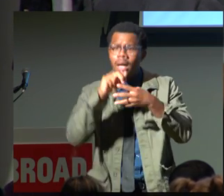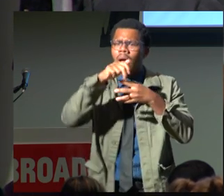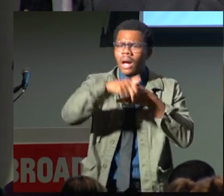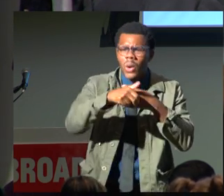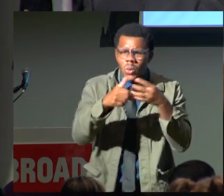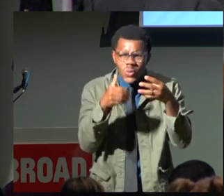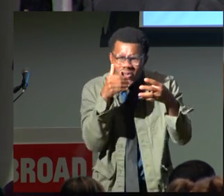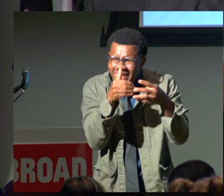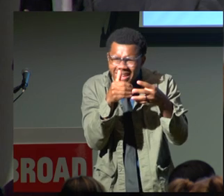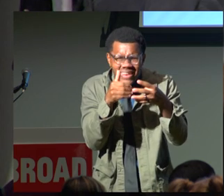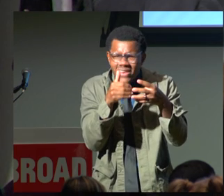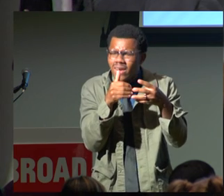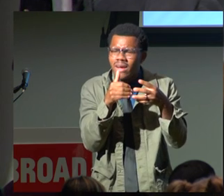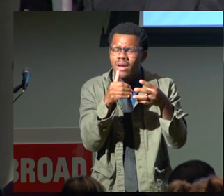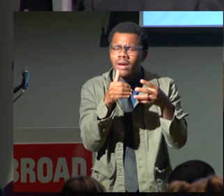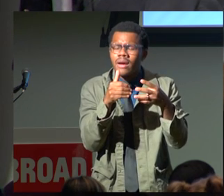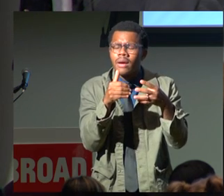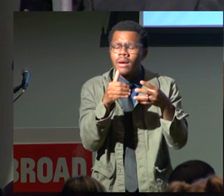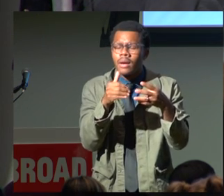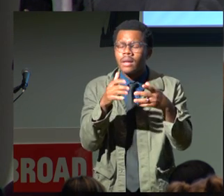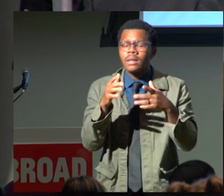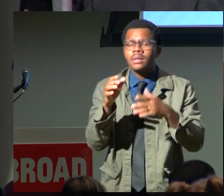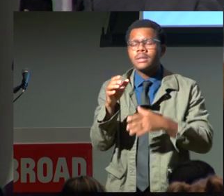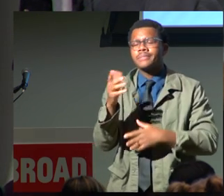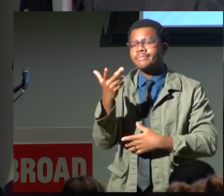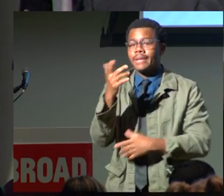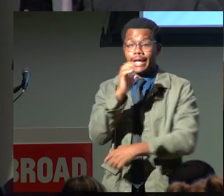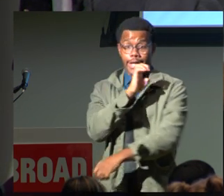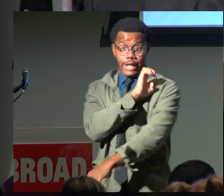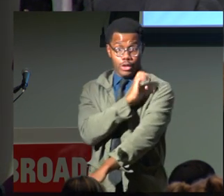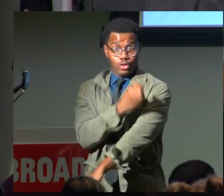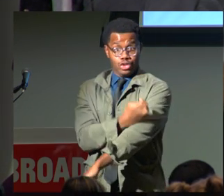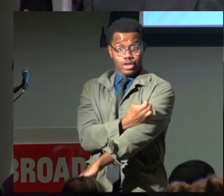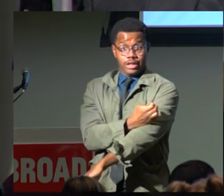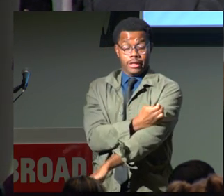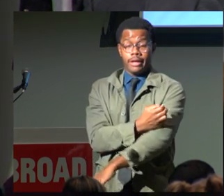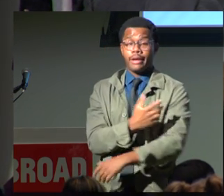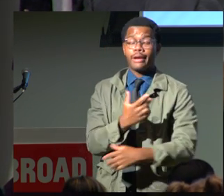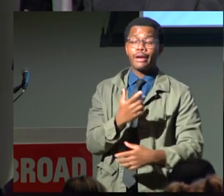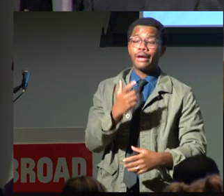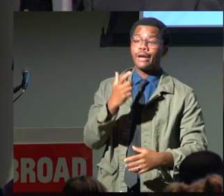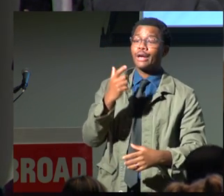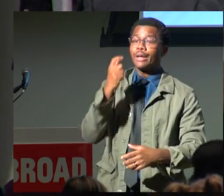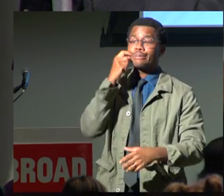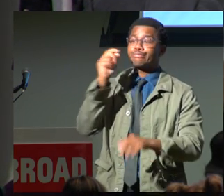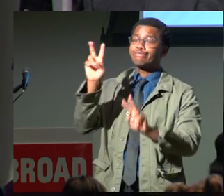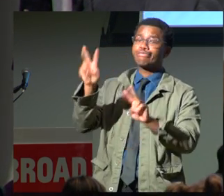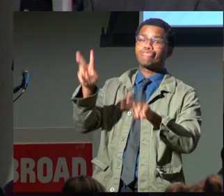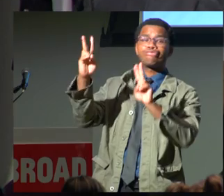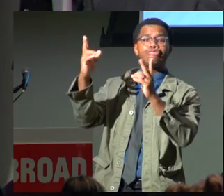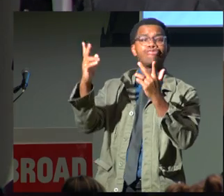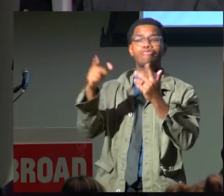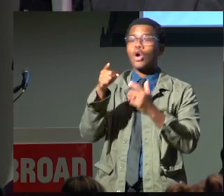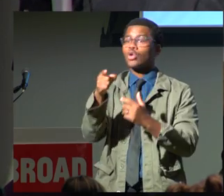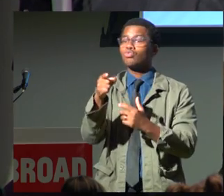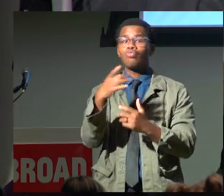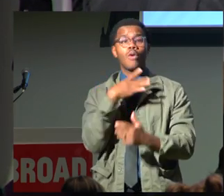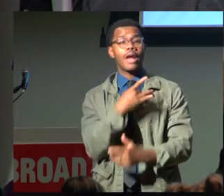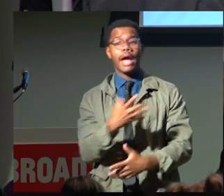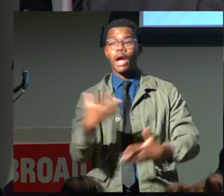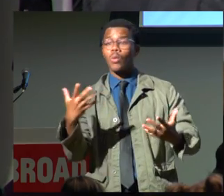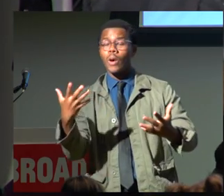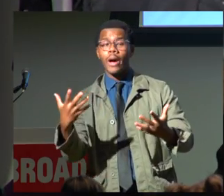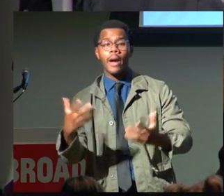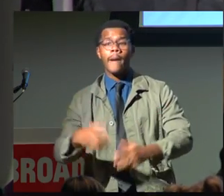energy. Energy is not prejudice. It doesn't care about your interests. It doesn't care about